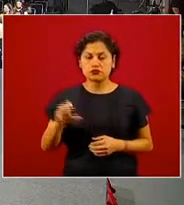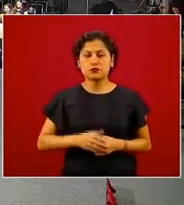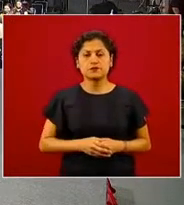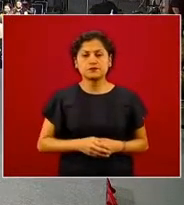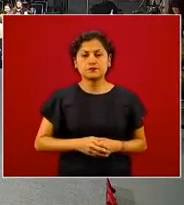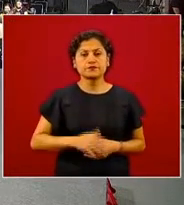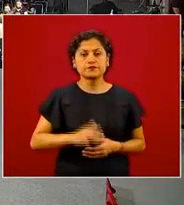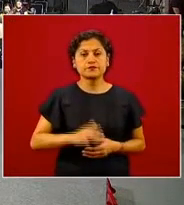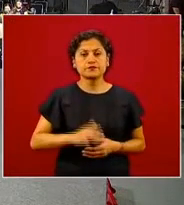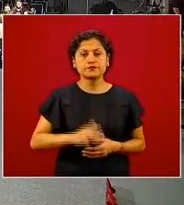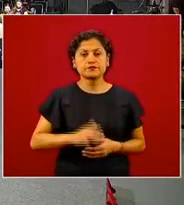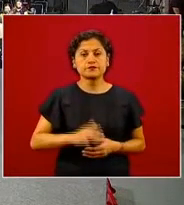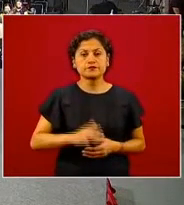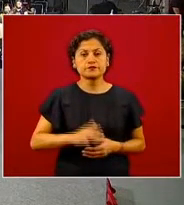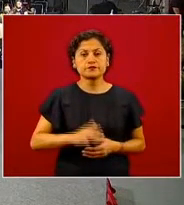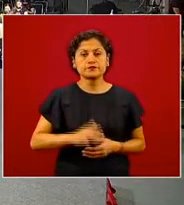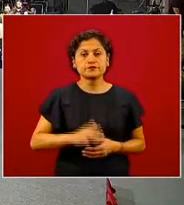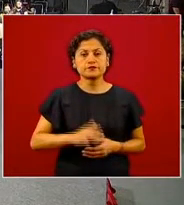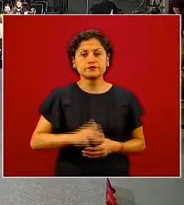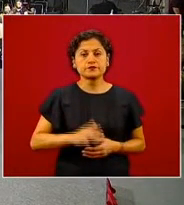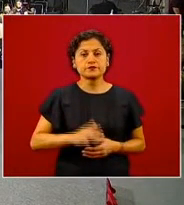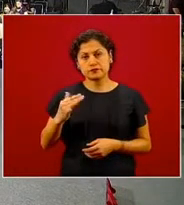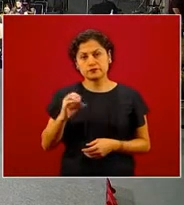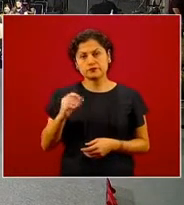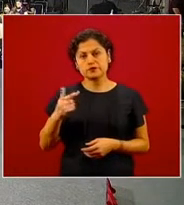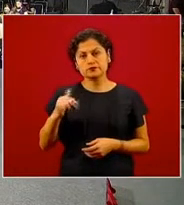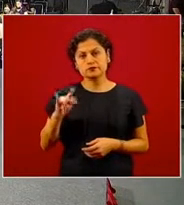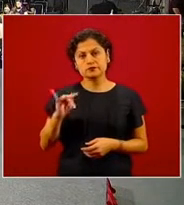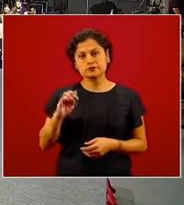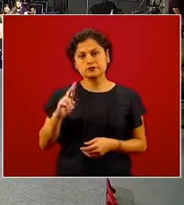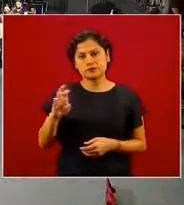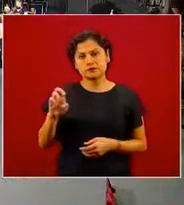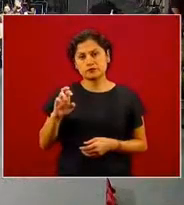Thank you, Pancho Gutierrez.